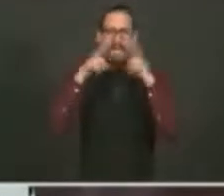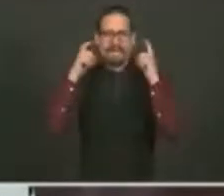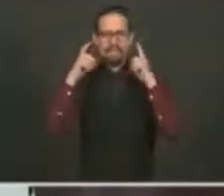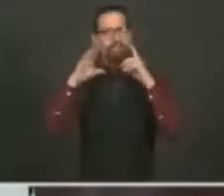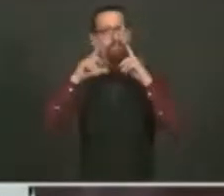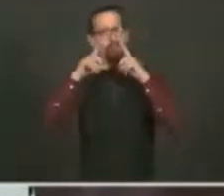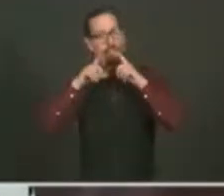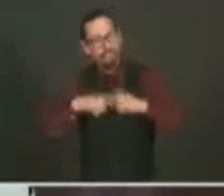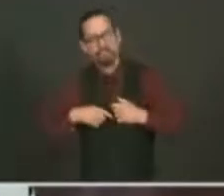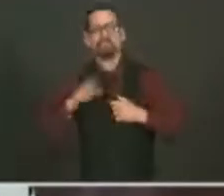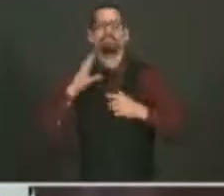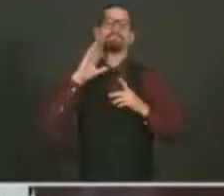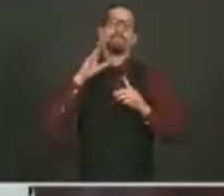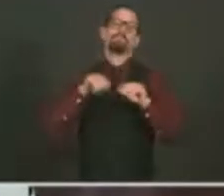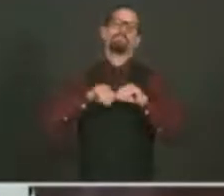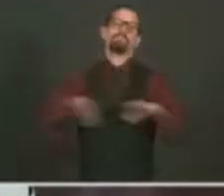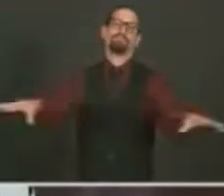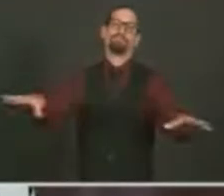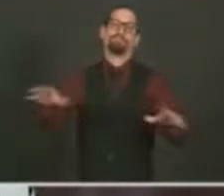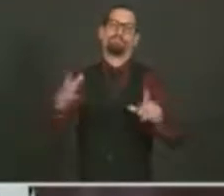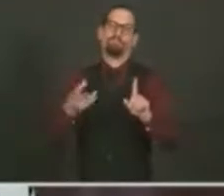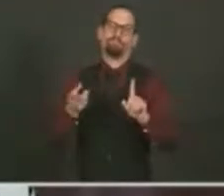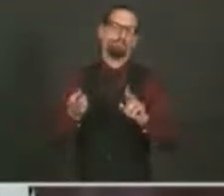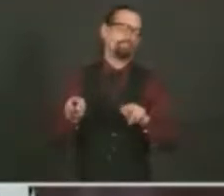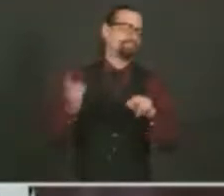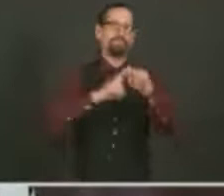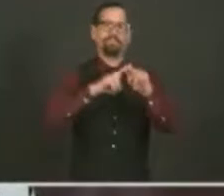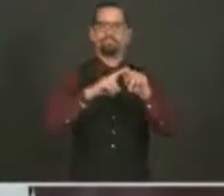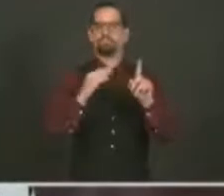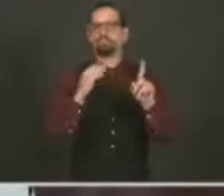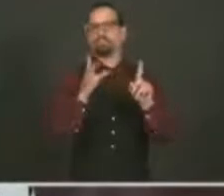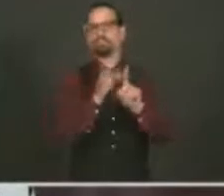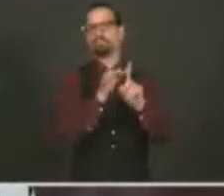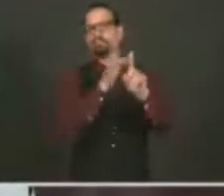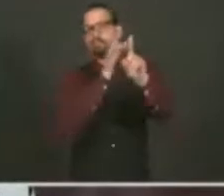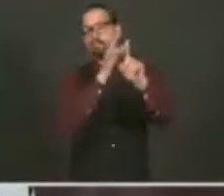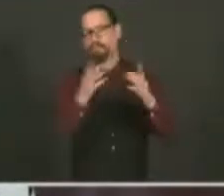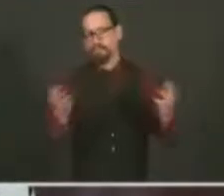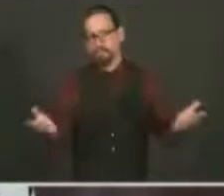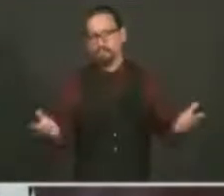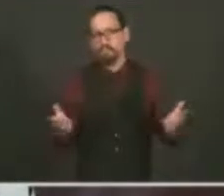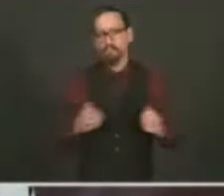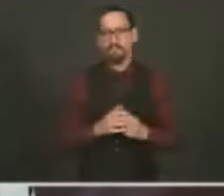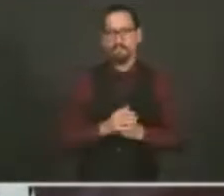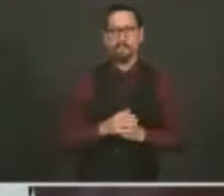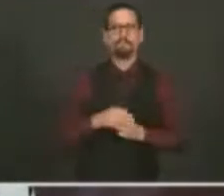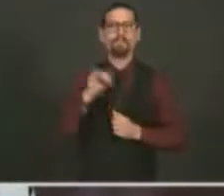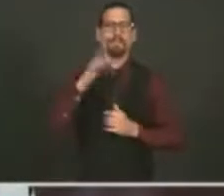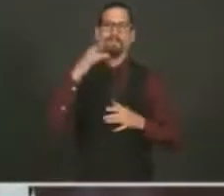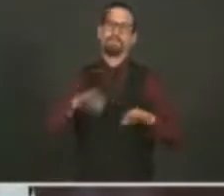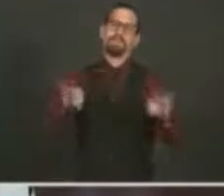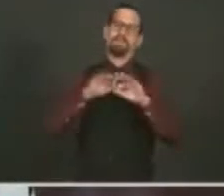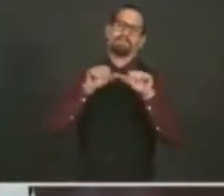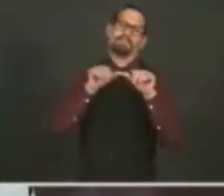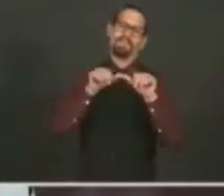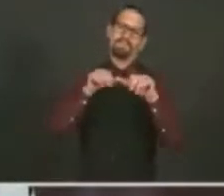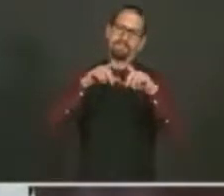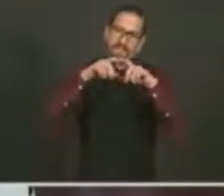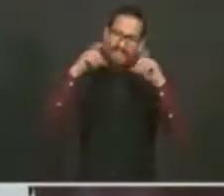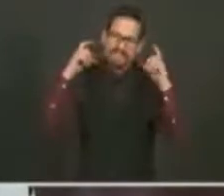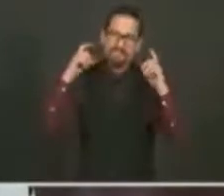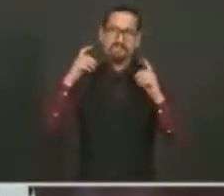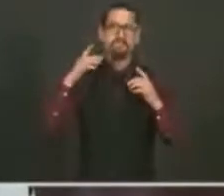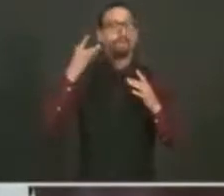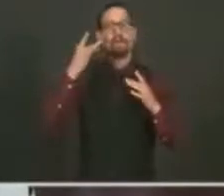have gone up. It's as simple as that. We need masks on to keep case counts down.